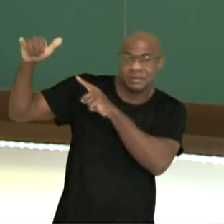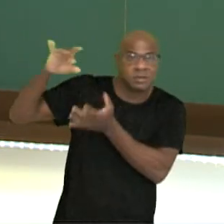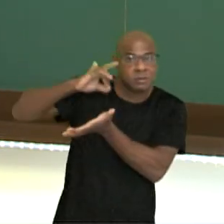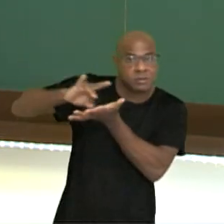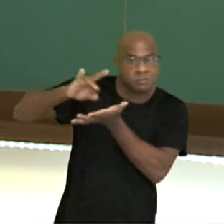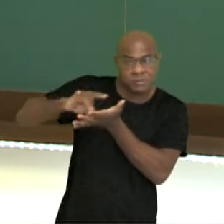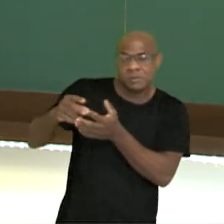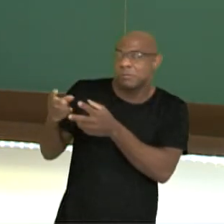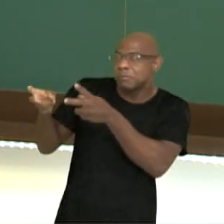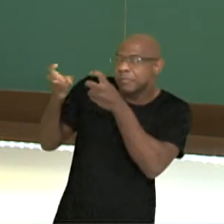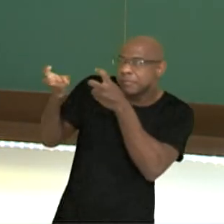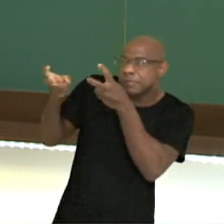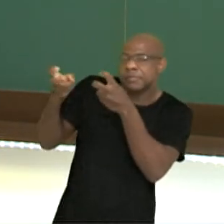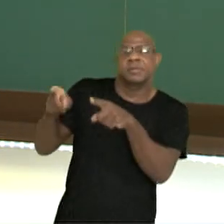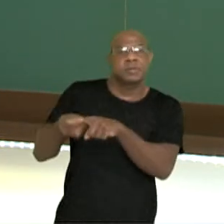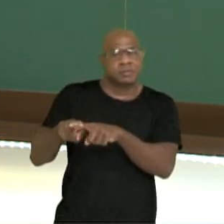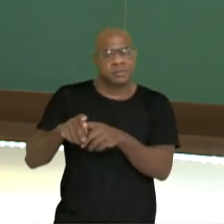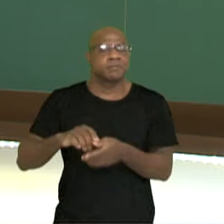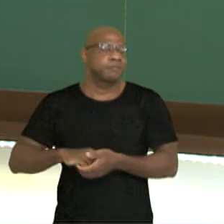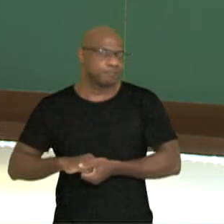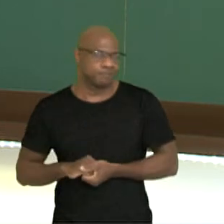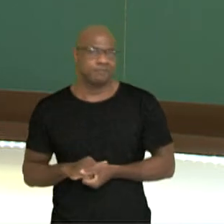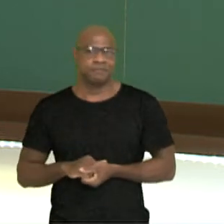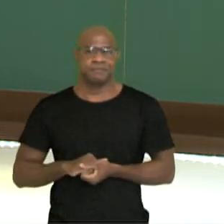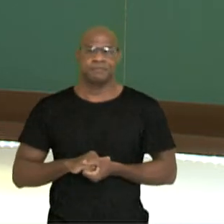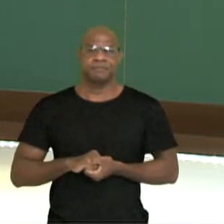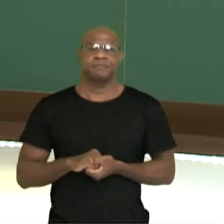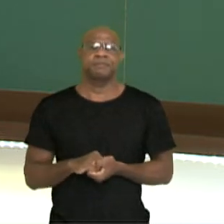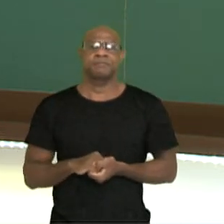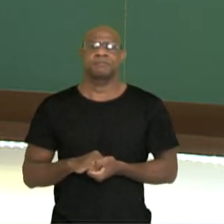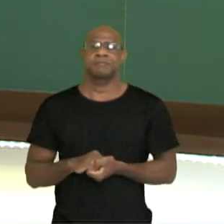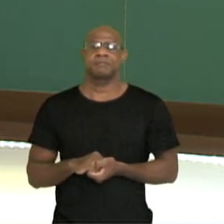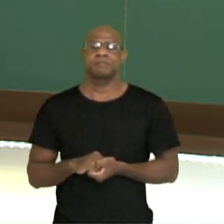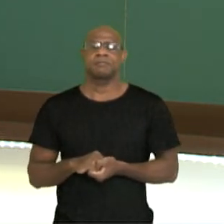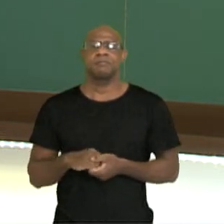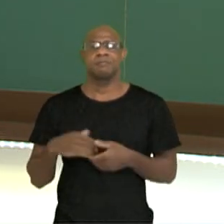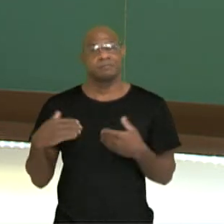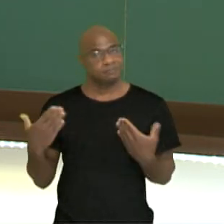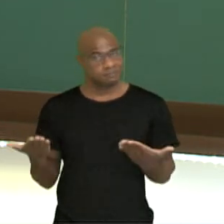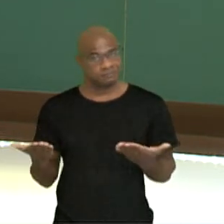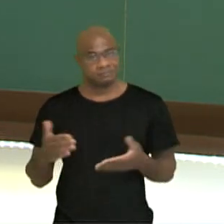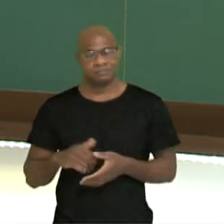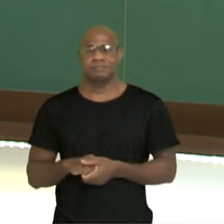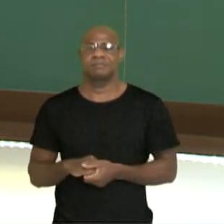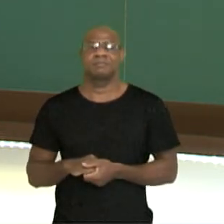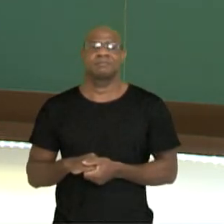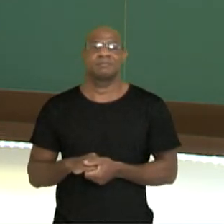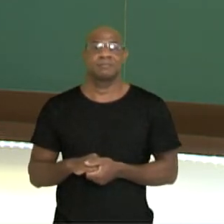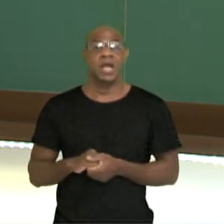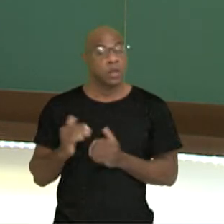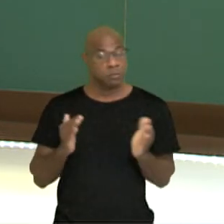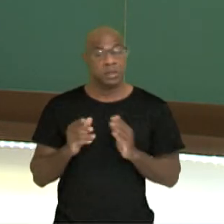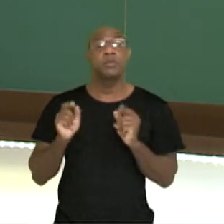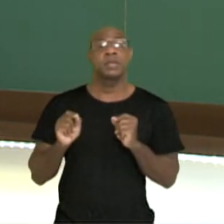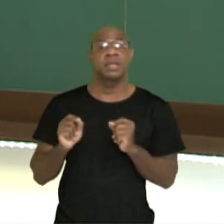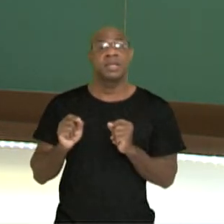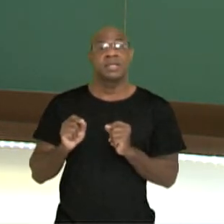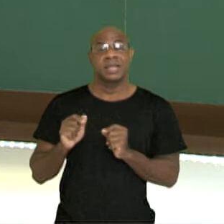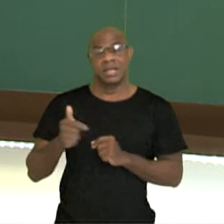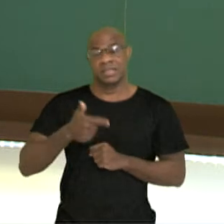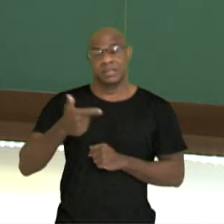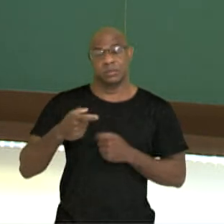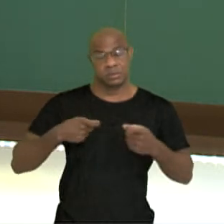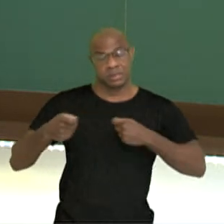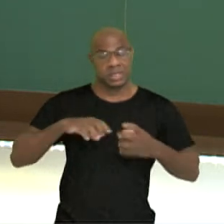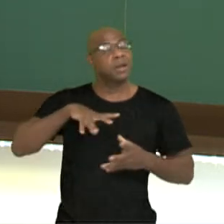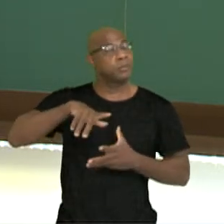pudesse então detectar aeronaves inimigas, né, pessoal, durante a Segunda Guerra Mundial. Tá ok? Temos mais questões